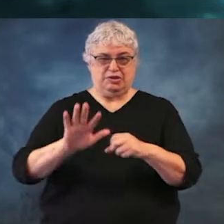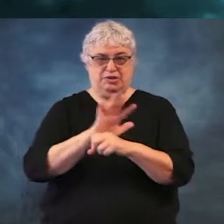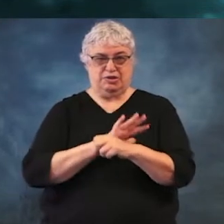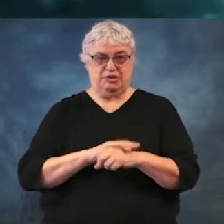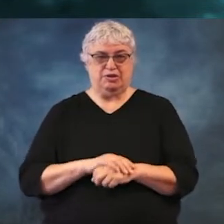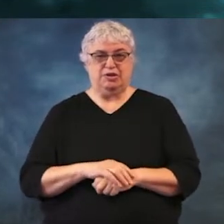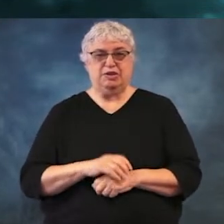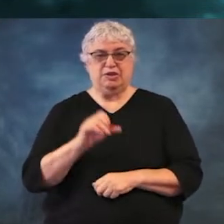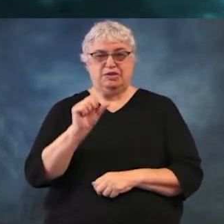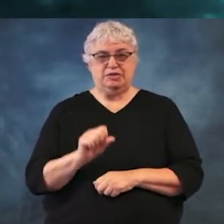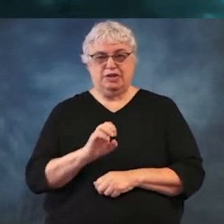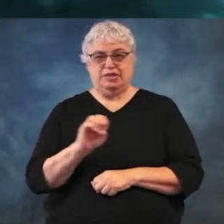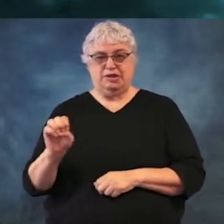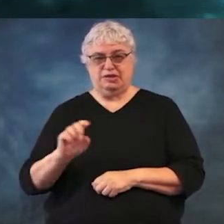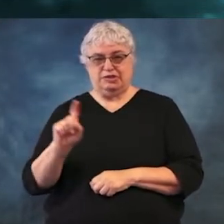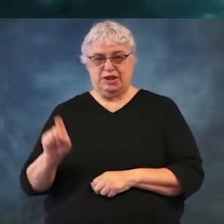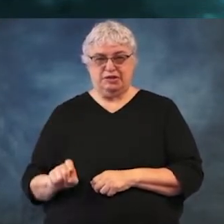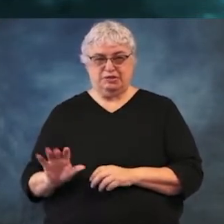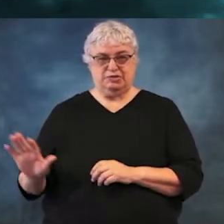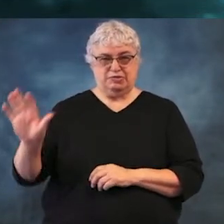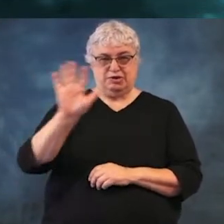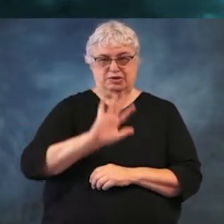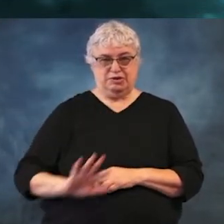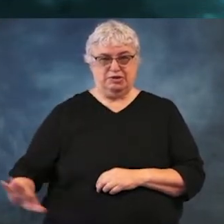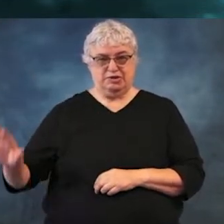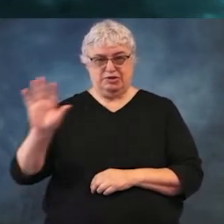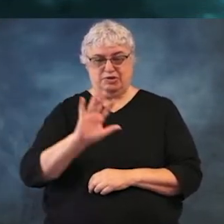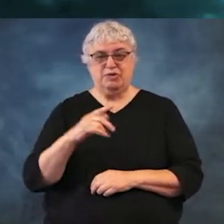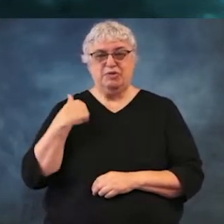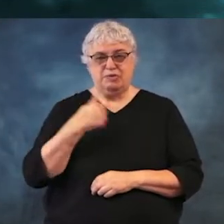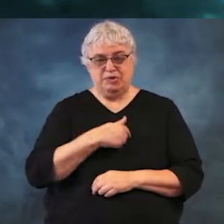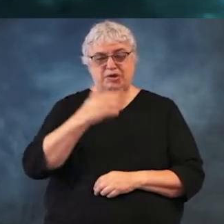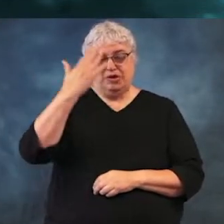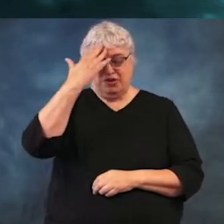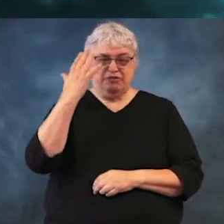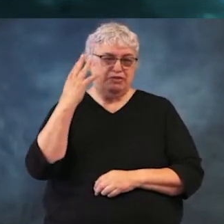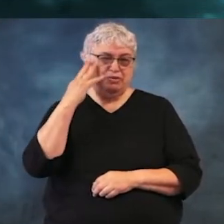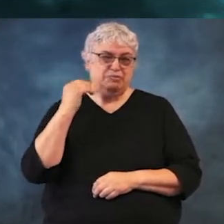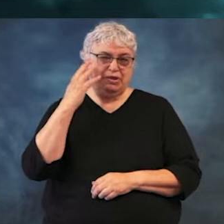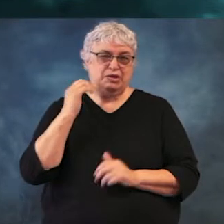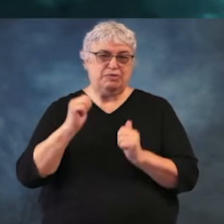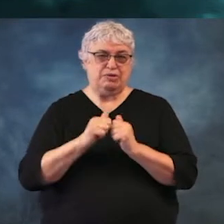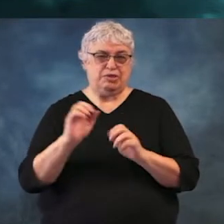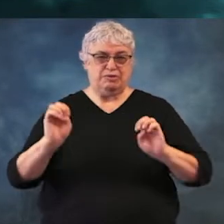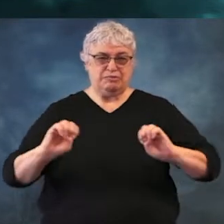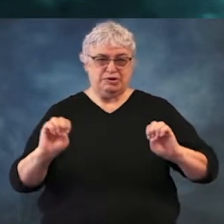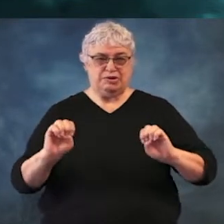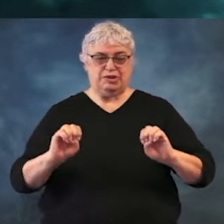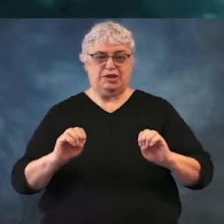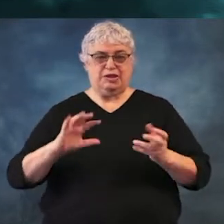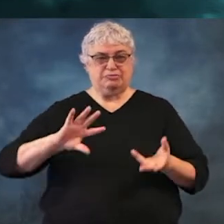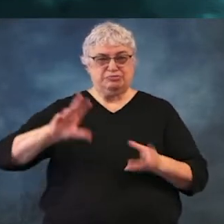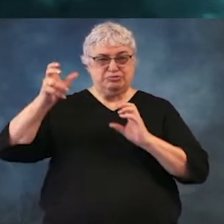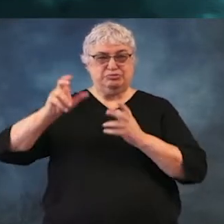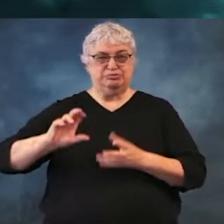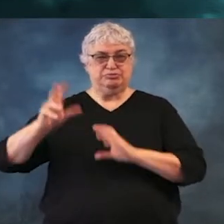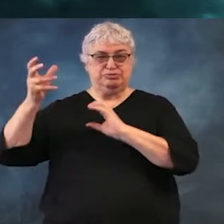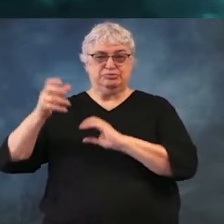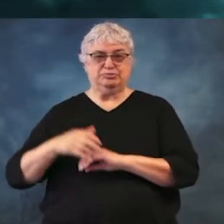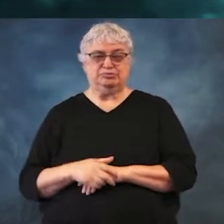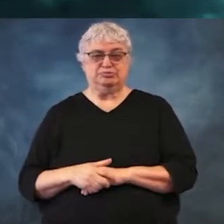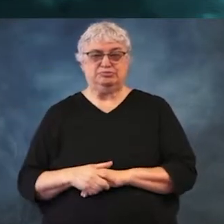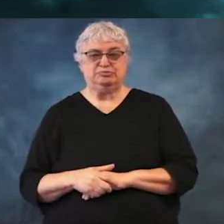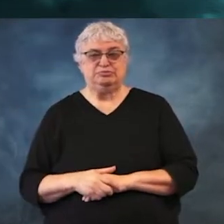the greater Southeast Texas region, we are no strangers to emergencies and disasters. So